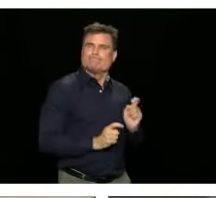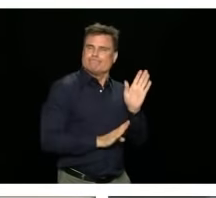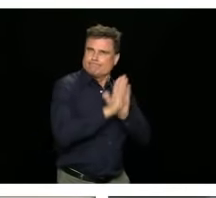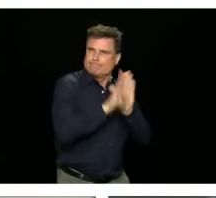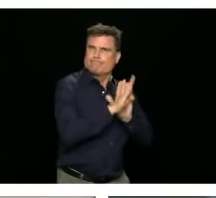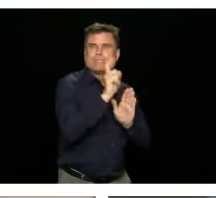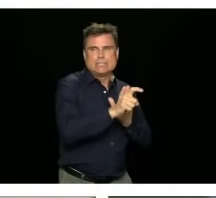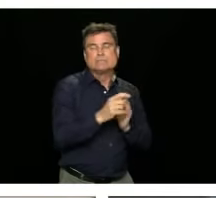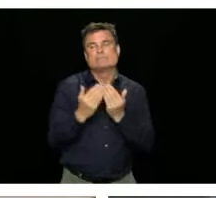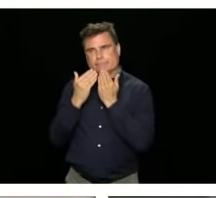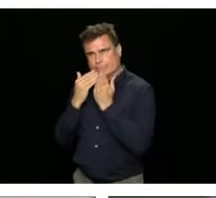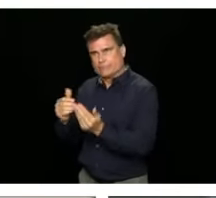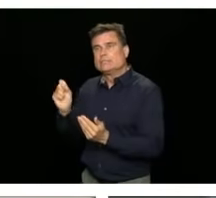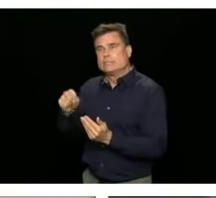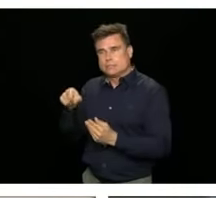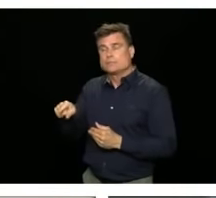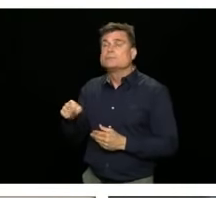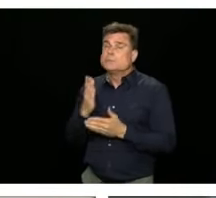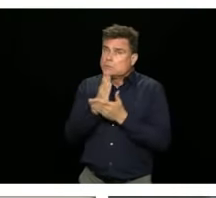Example I was sharing with the panel